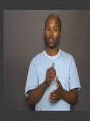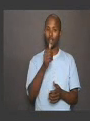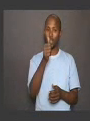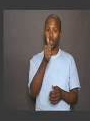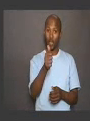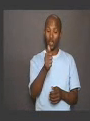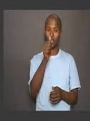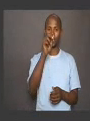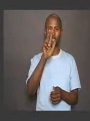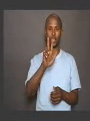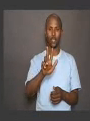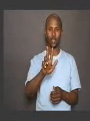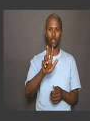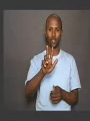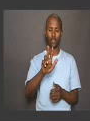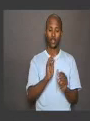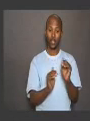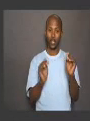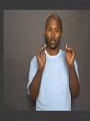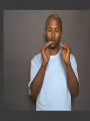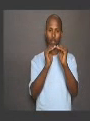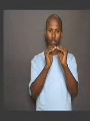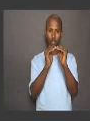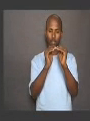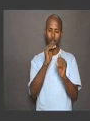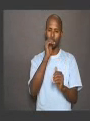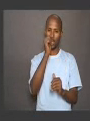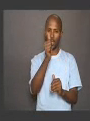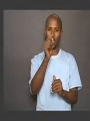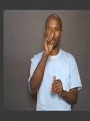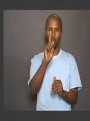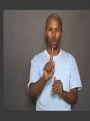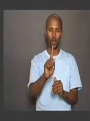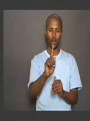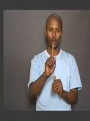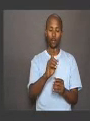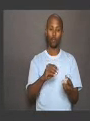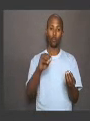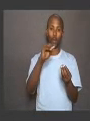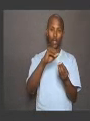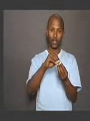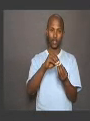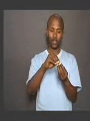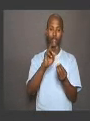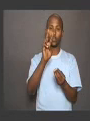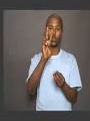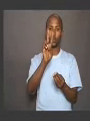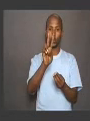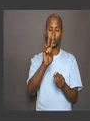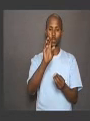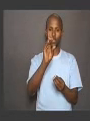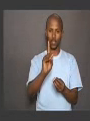A3 is equal to A1 plus